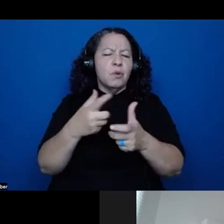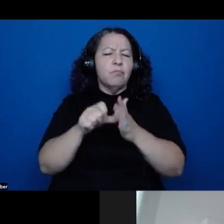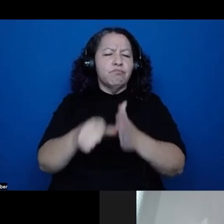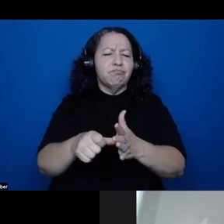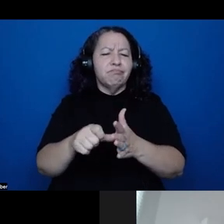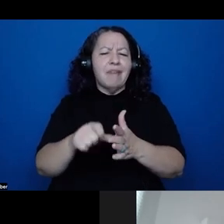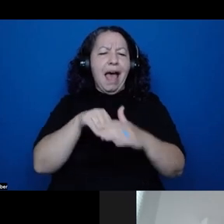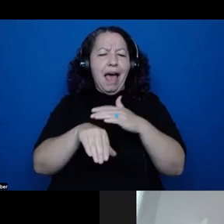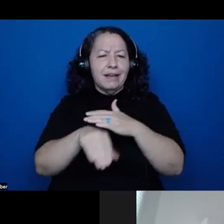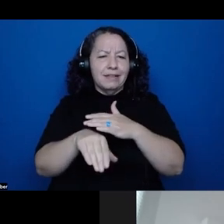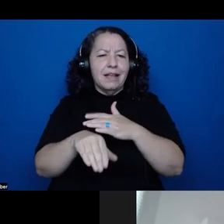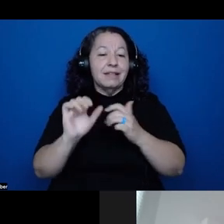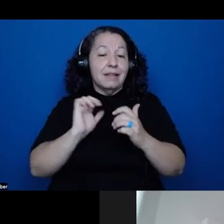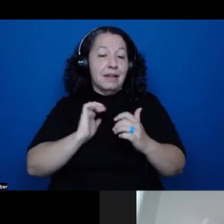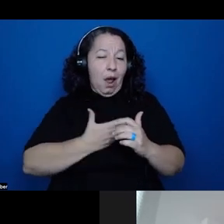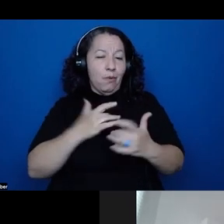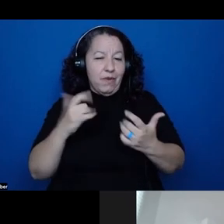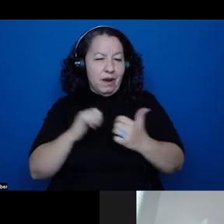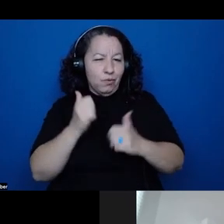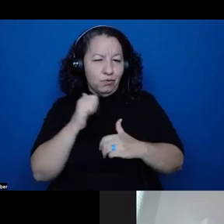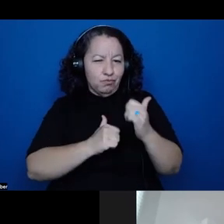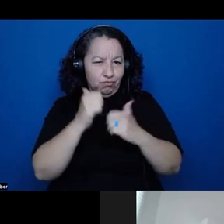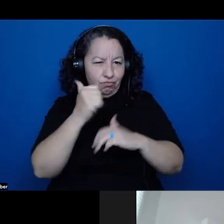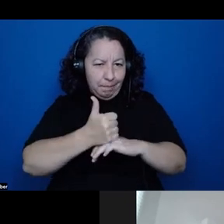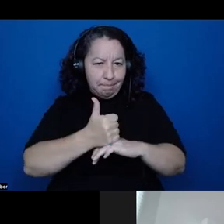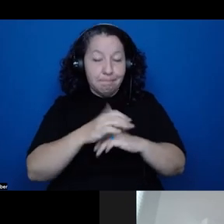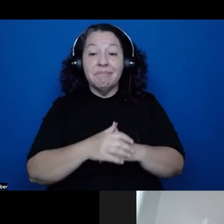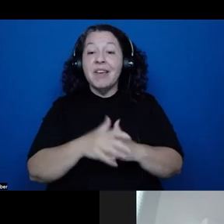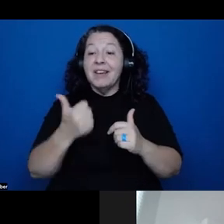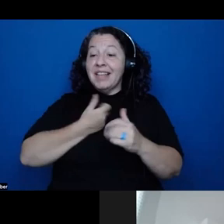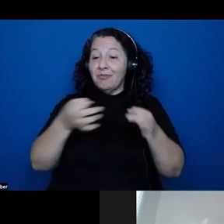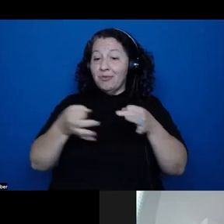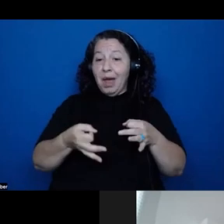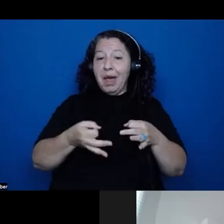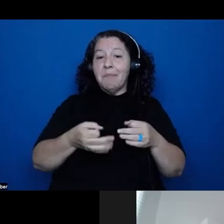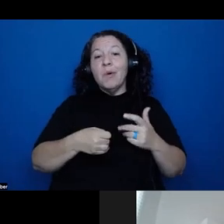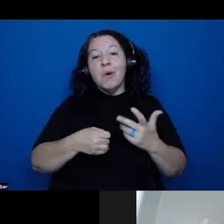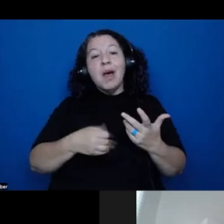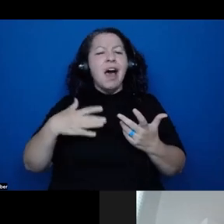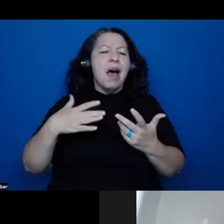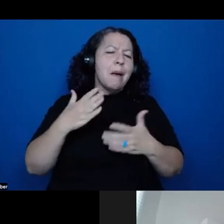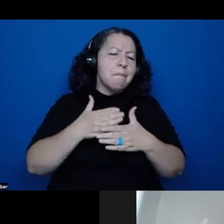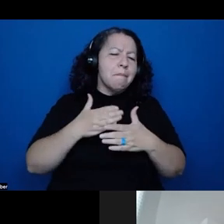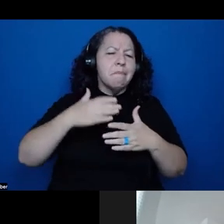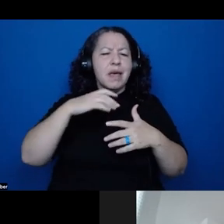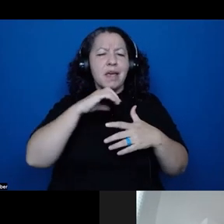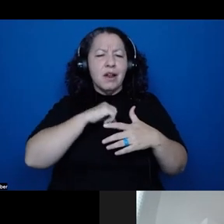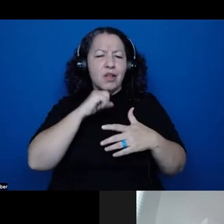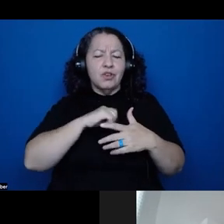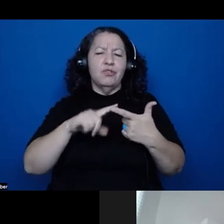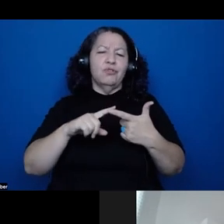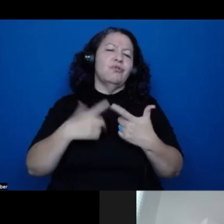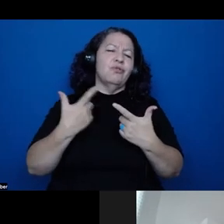To self-describe briefly, I'm a late middle-aged white woman with shoulder-length brown and gray hair,